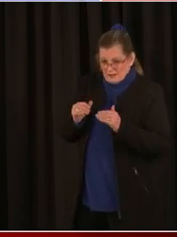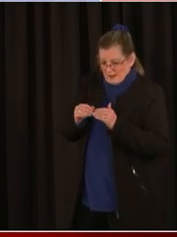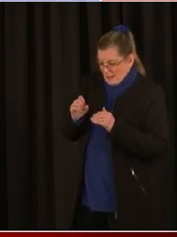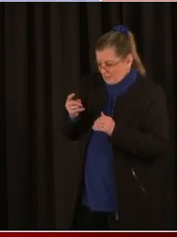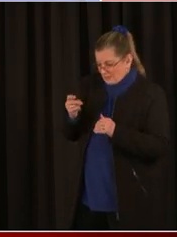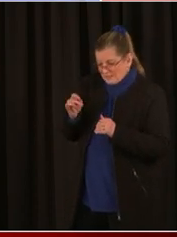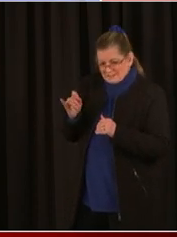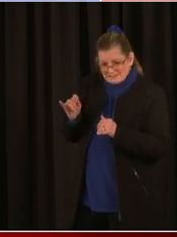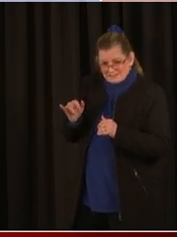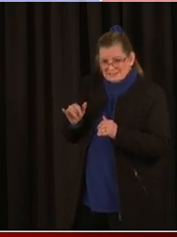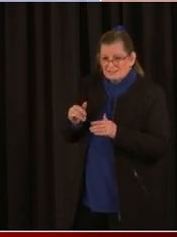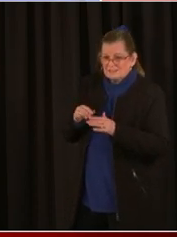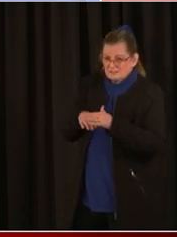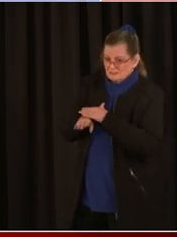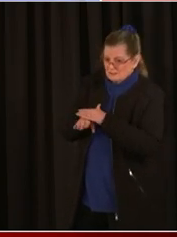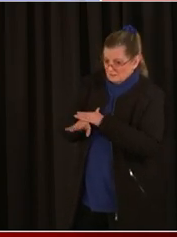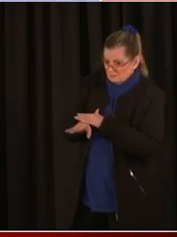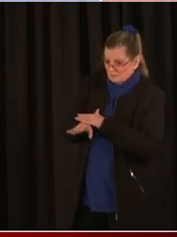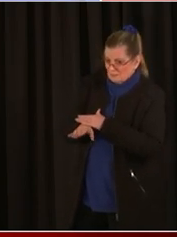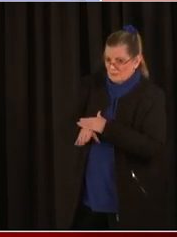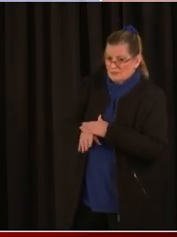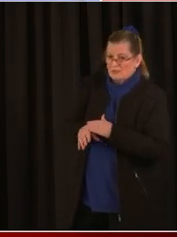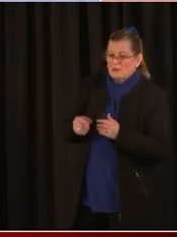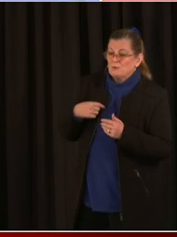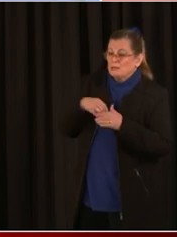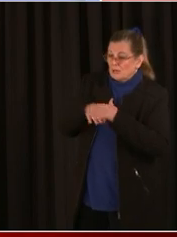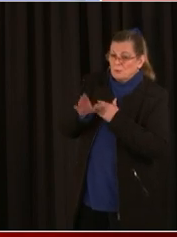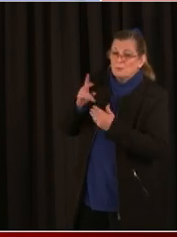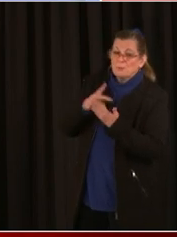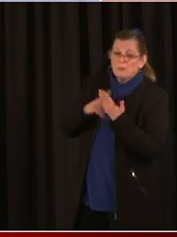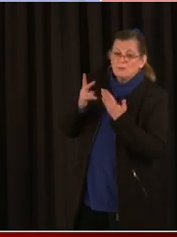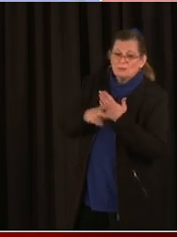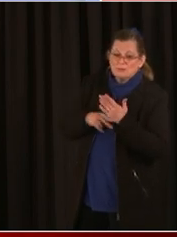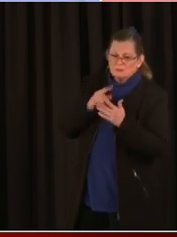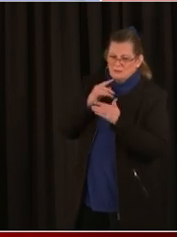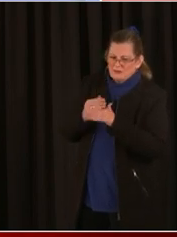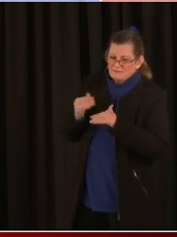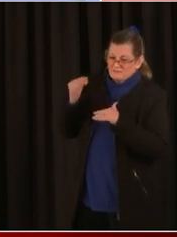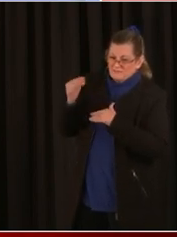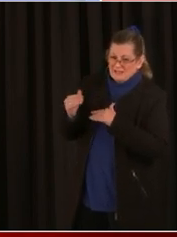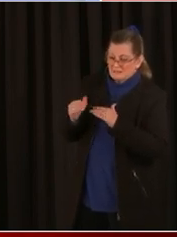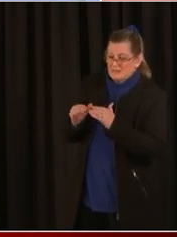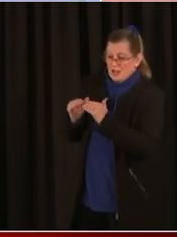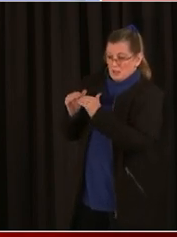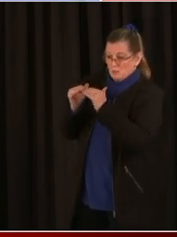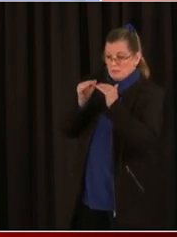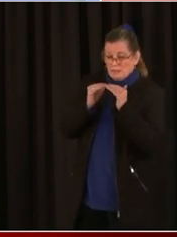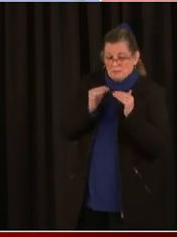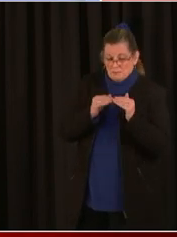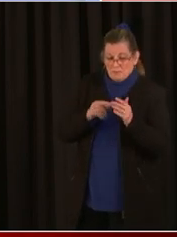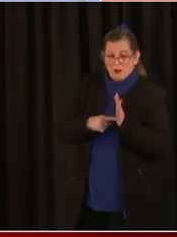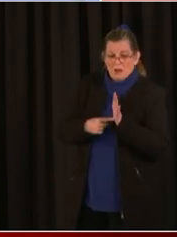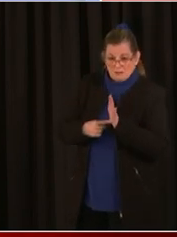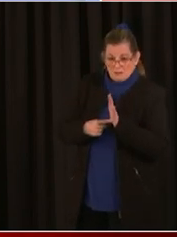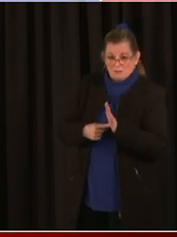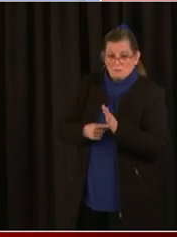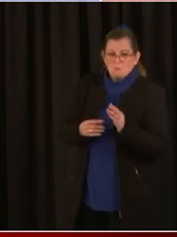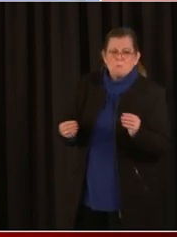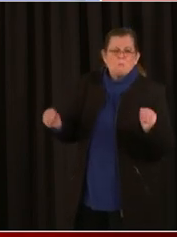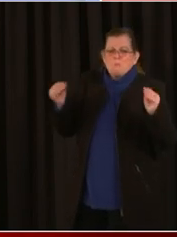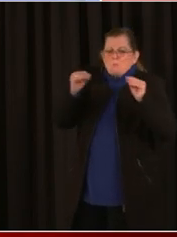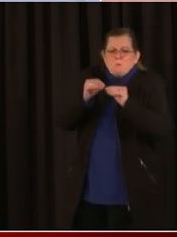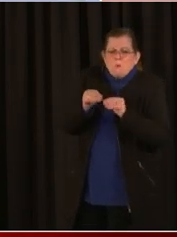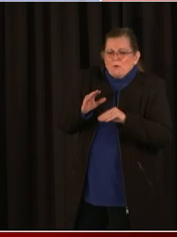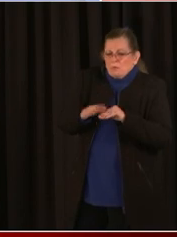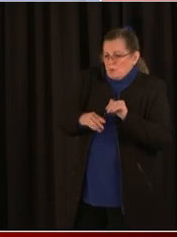those types of initiatives help us to advance an equity model beyond that one bucket of vaccines that